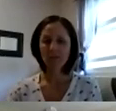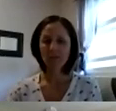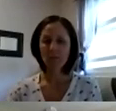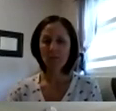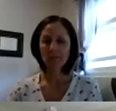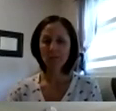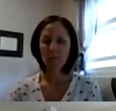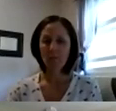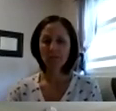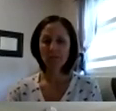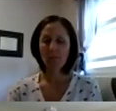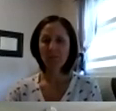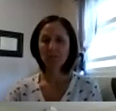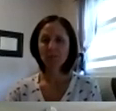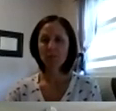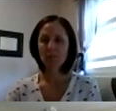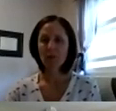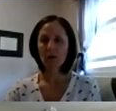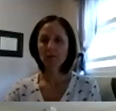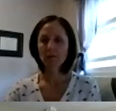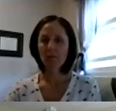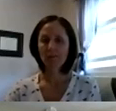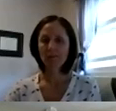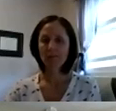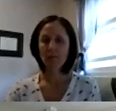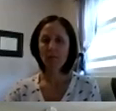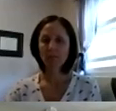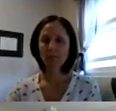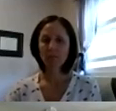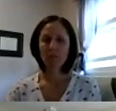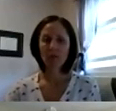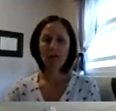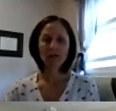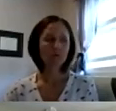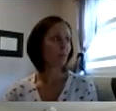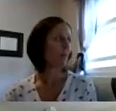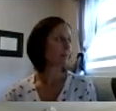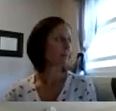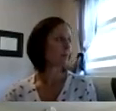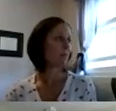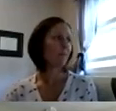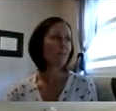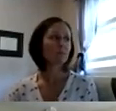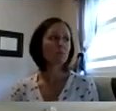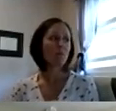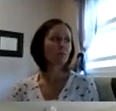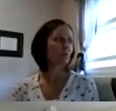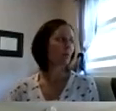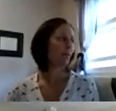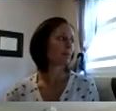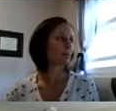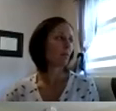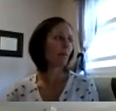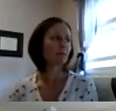Patrick said, this program was really designed in response to some of the needs that we're hearing from the field. One of those is